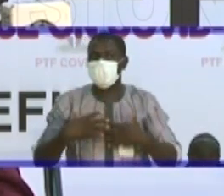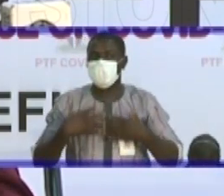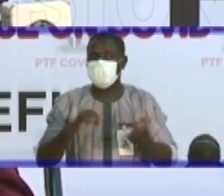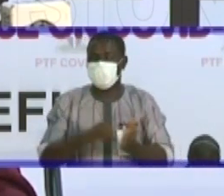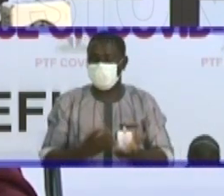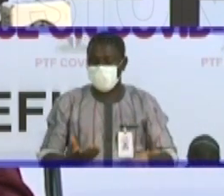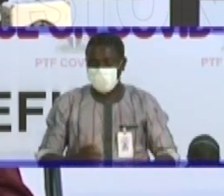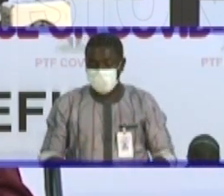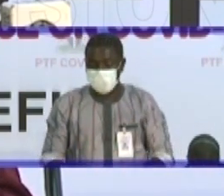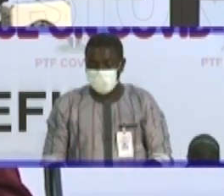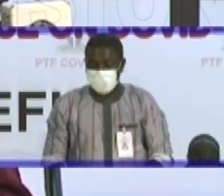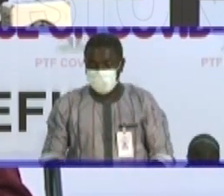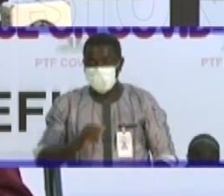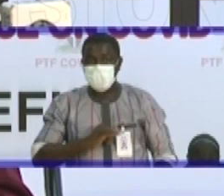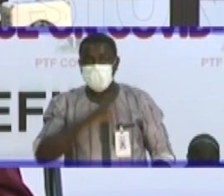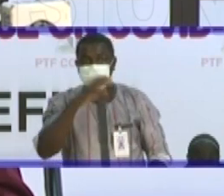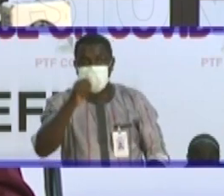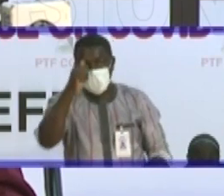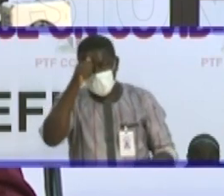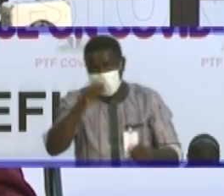reminded that